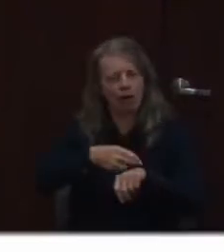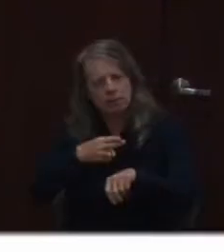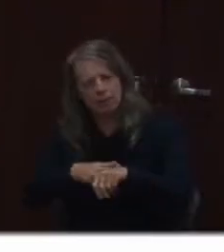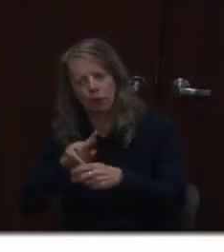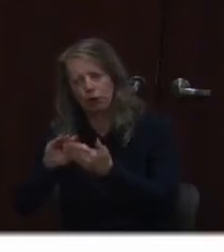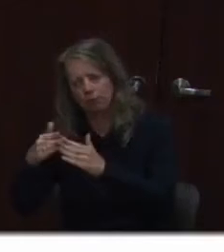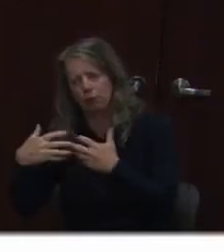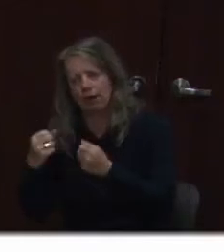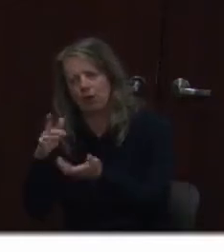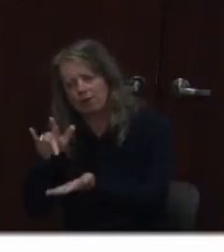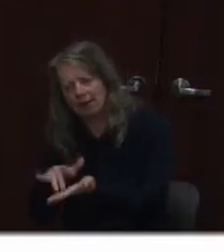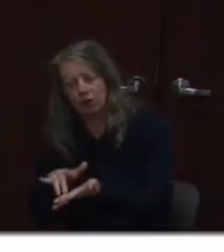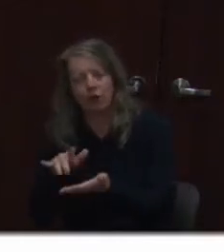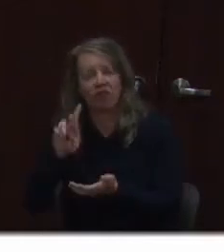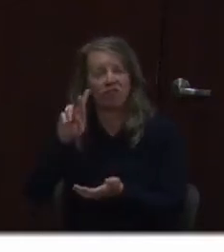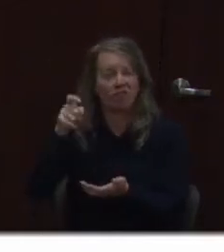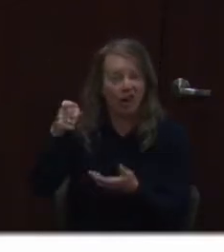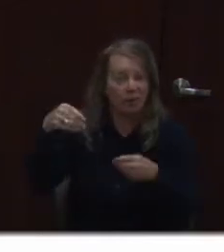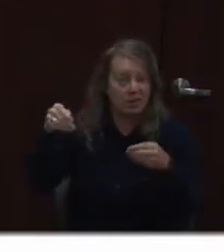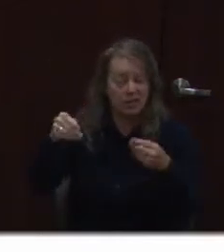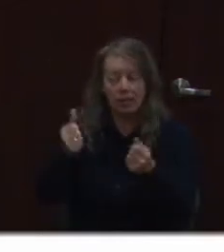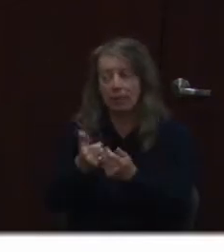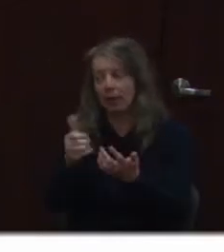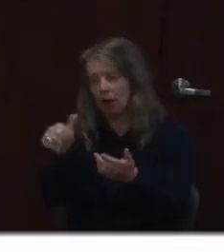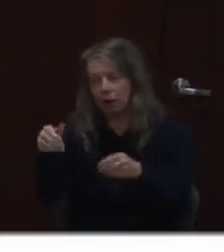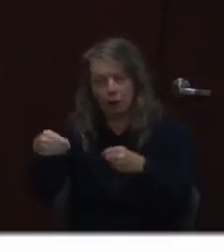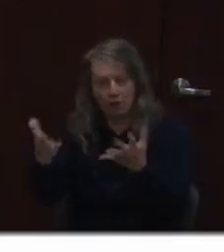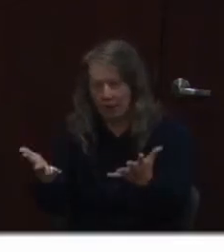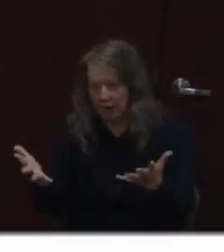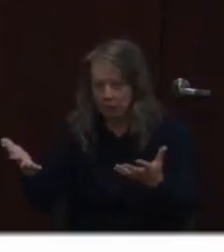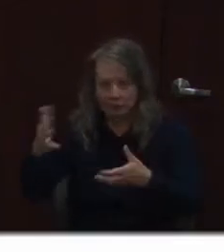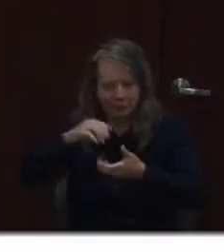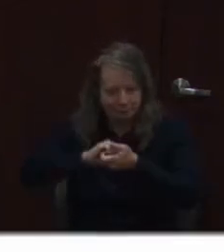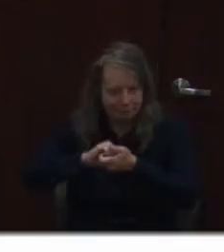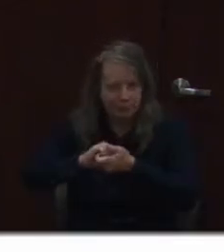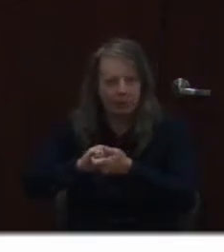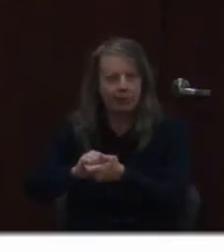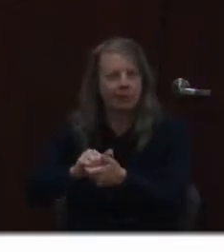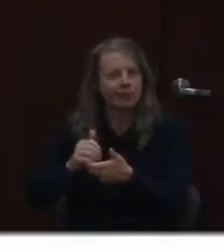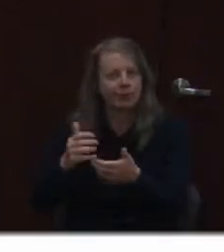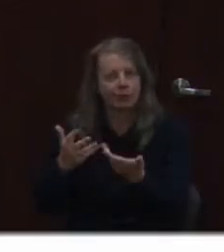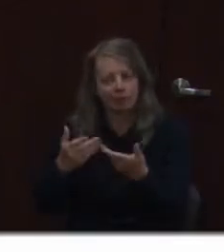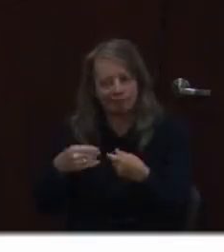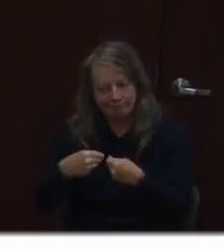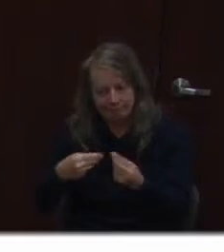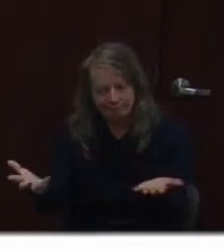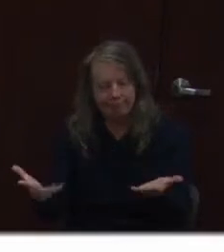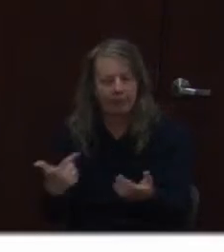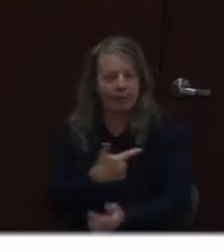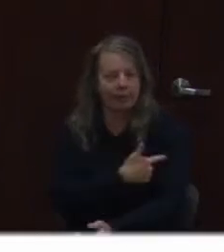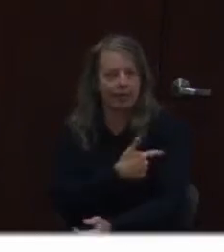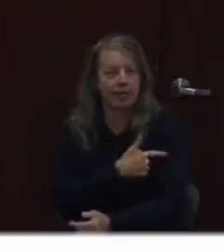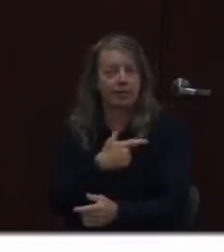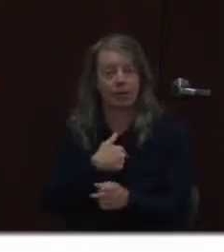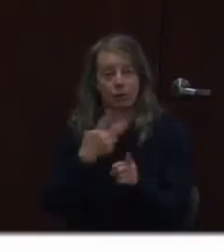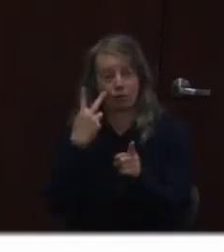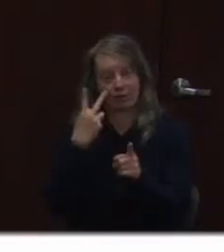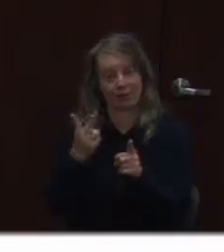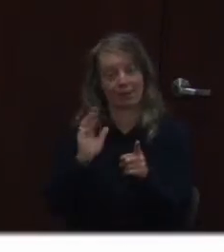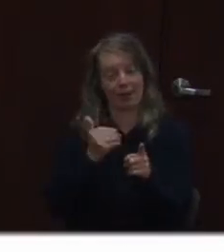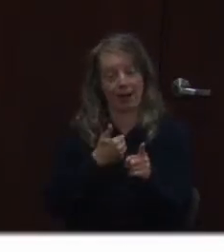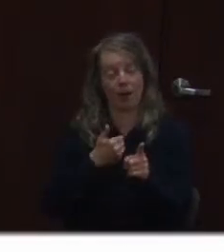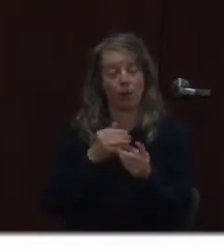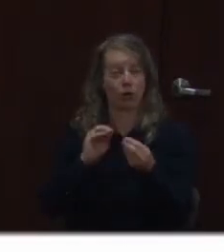pharmacies and many other providers within this region to have us standing out so